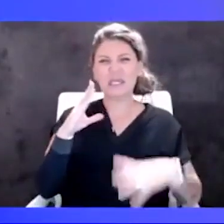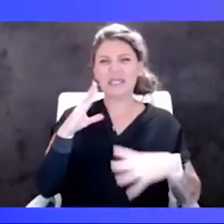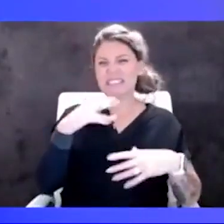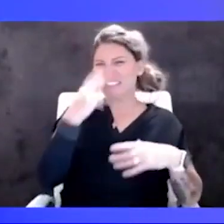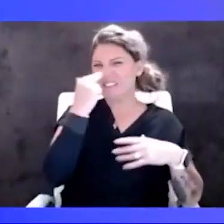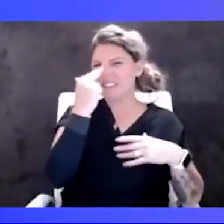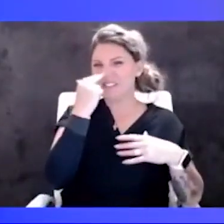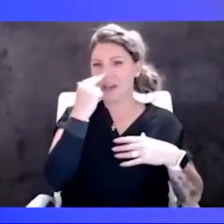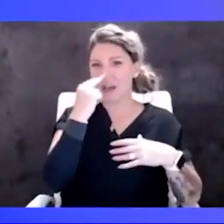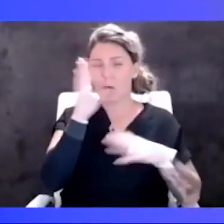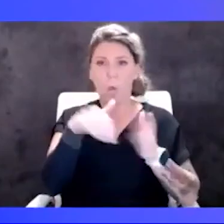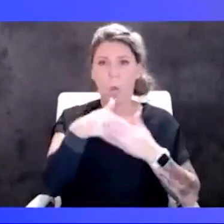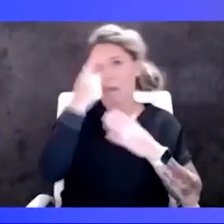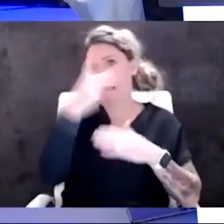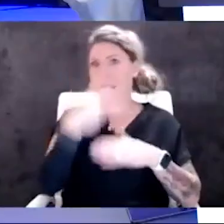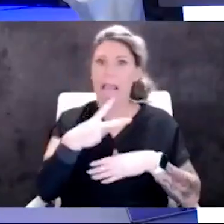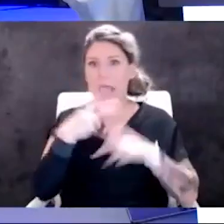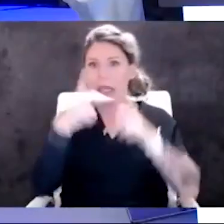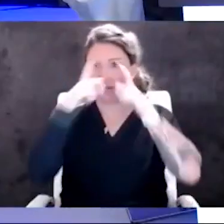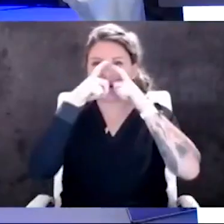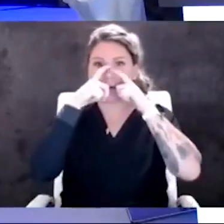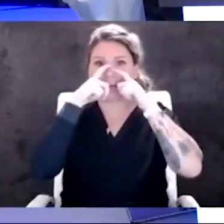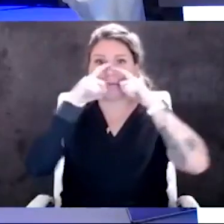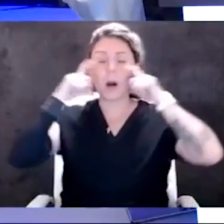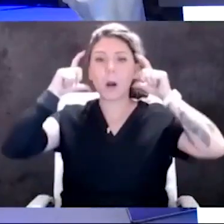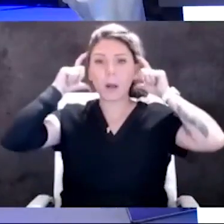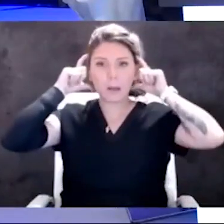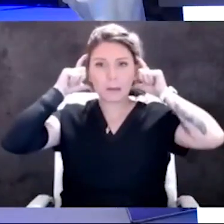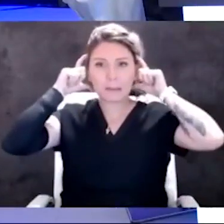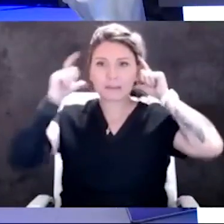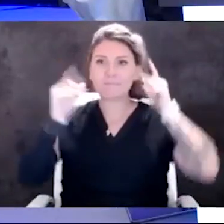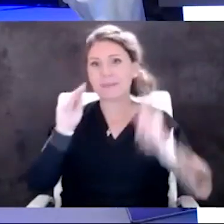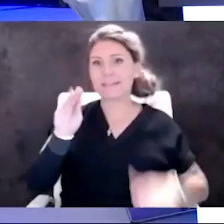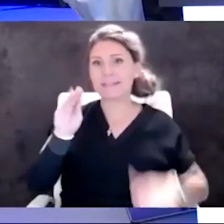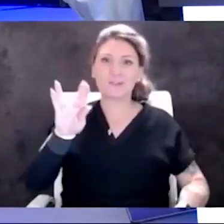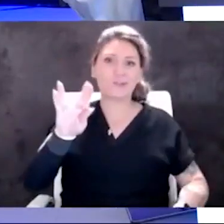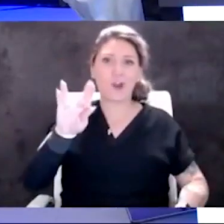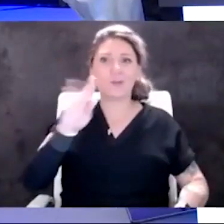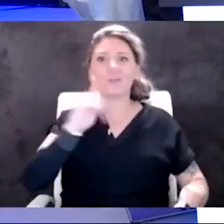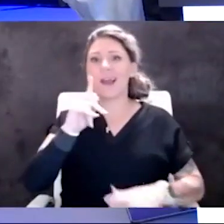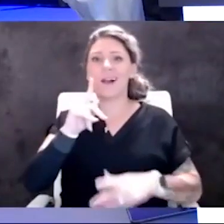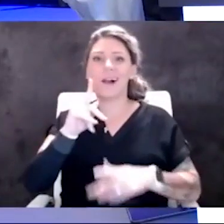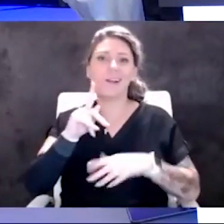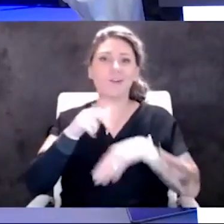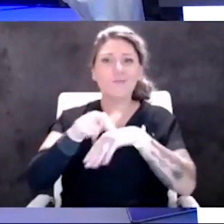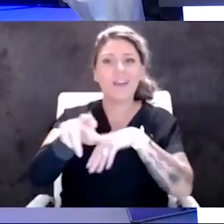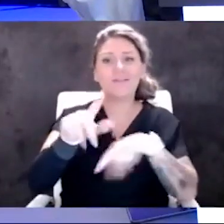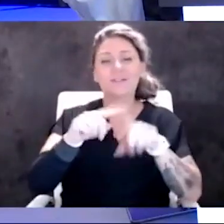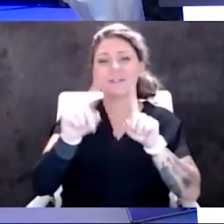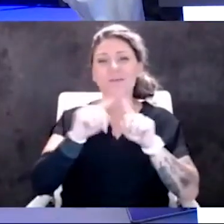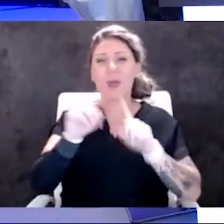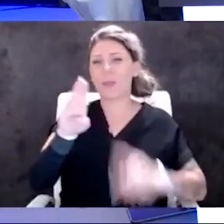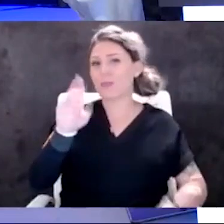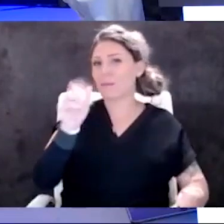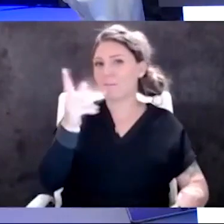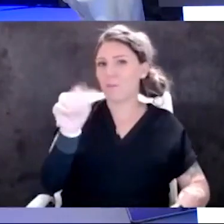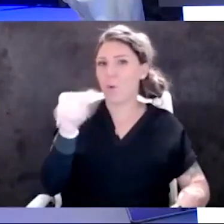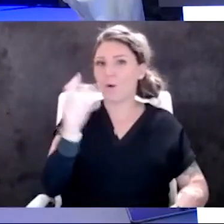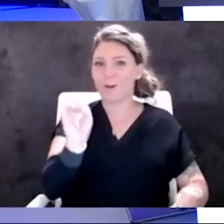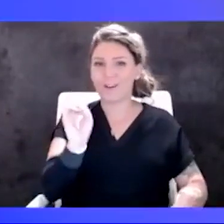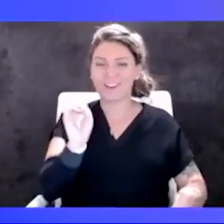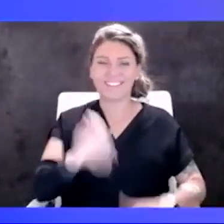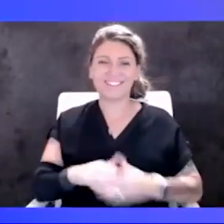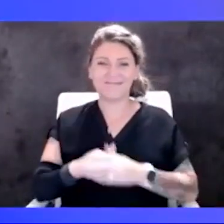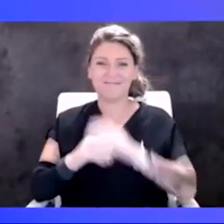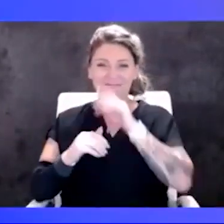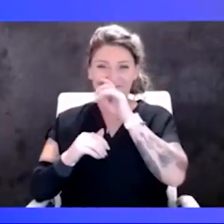half-face respirator. You look like the Borg. Another Star Trek reference, Live Long and Prosper. You look like the Borg. Yeah. You look like the Borg at baseline. I don't know. Yeah, we're in the